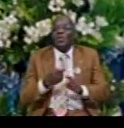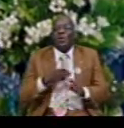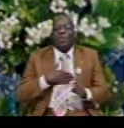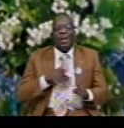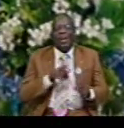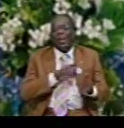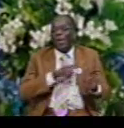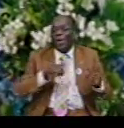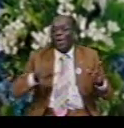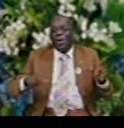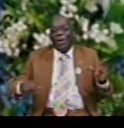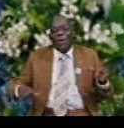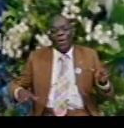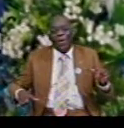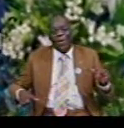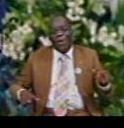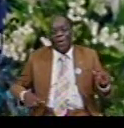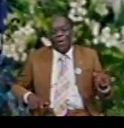my